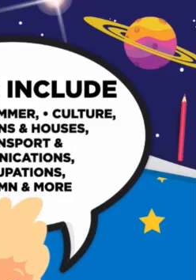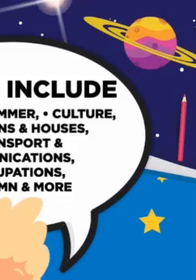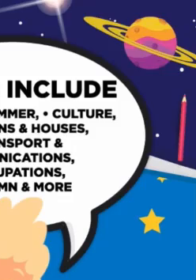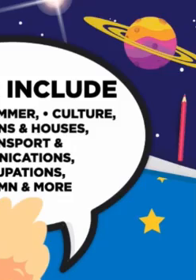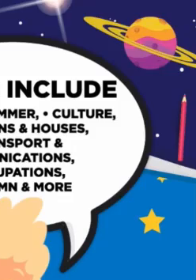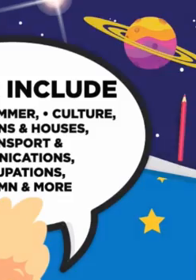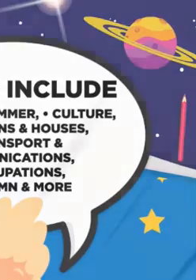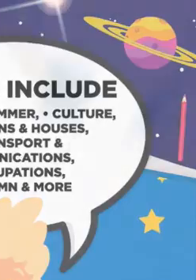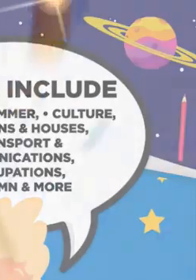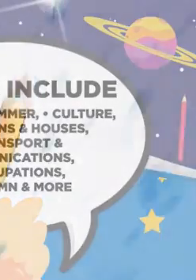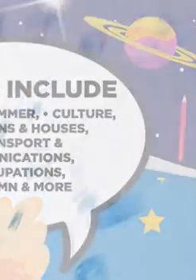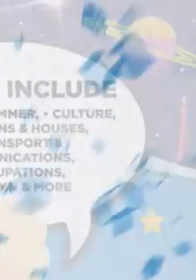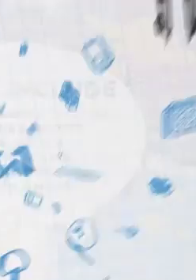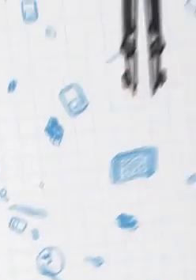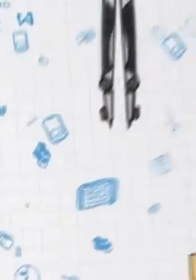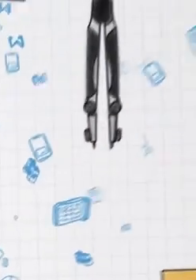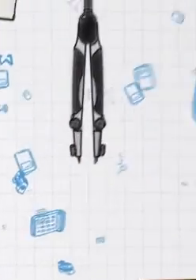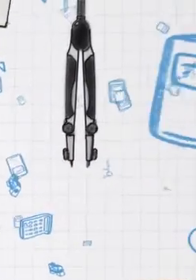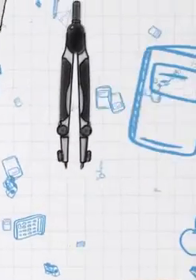languages.